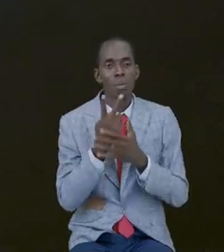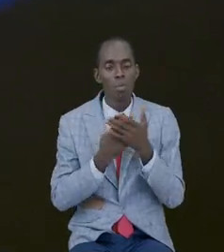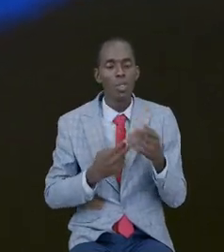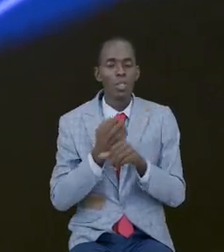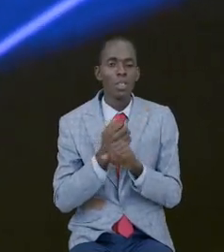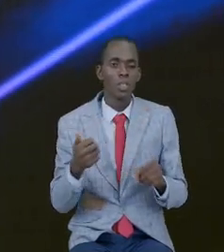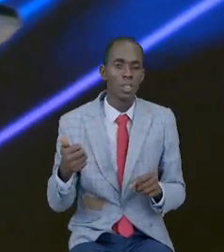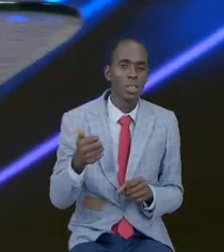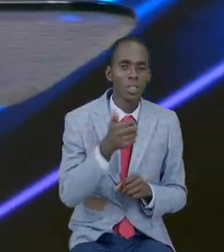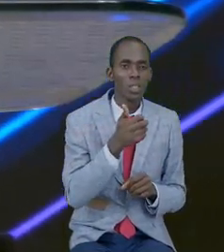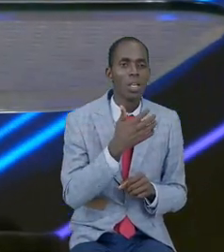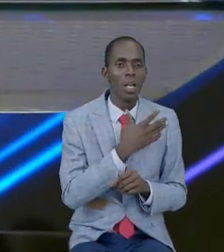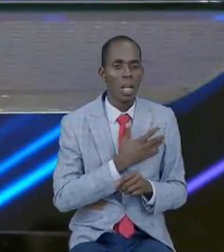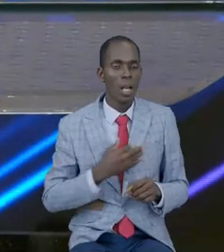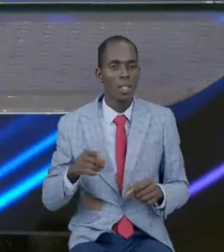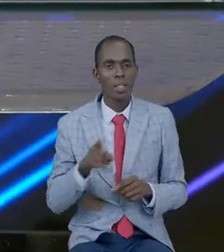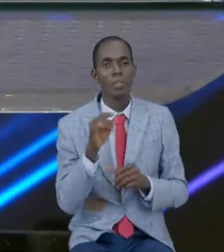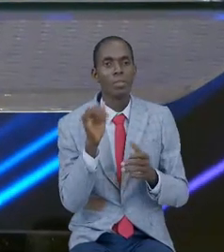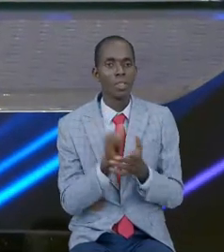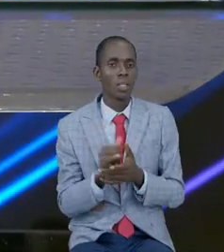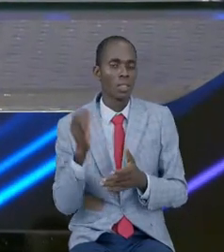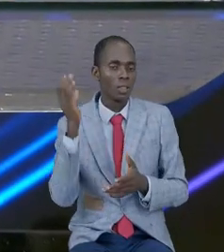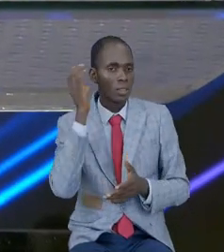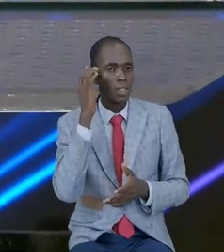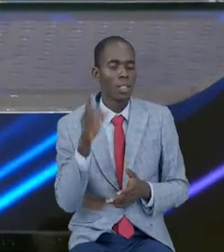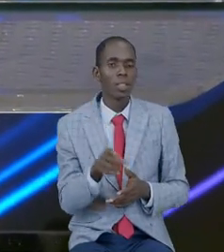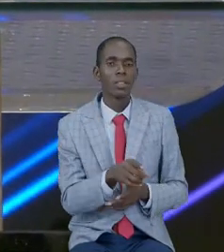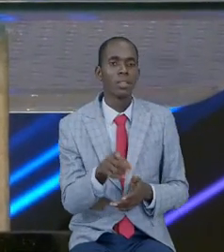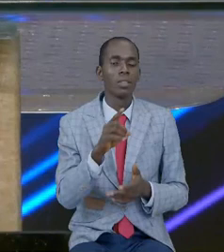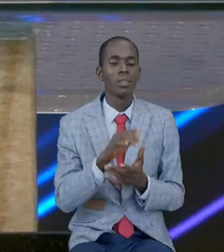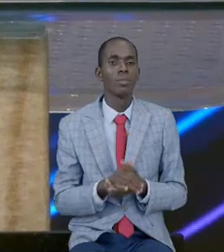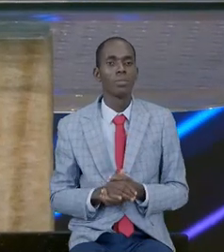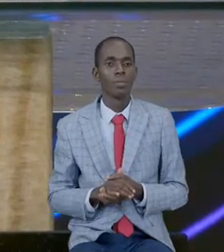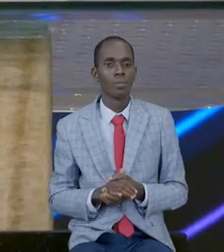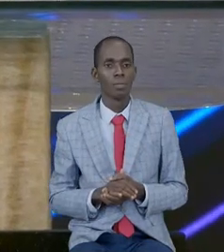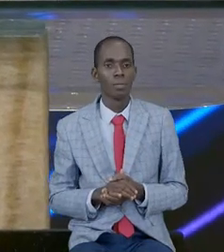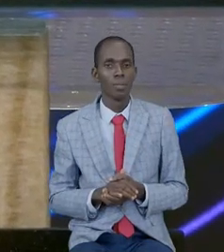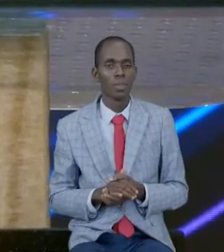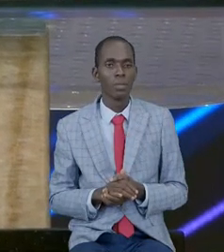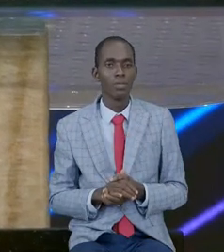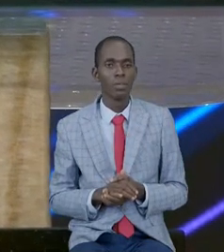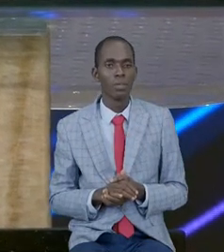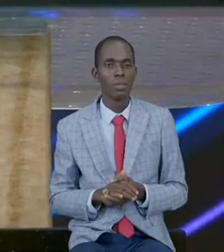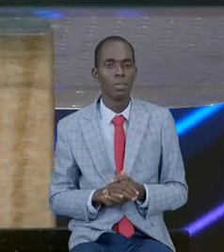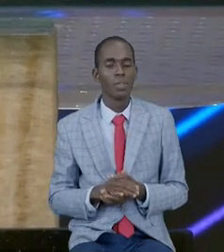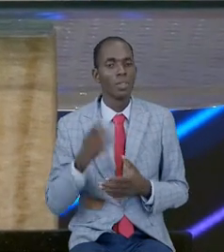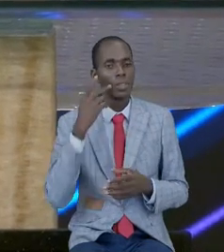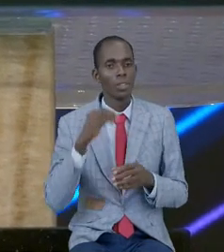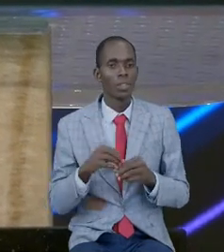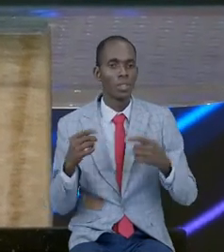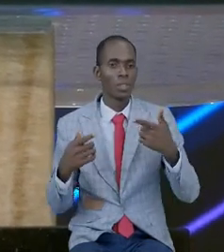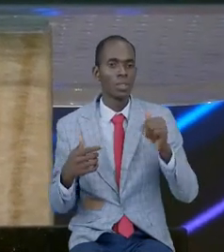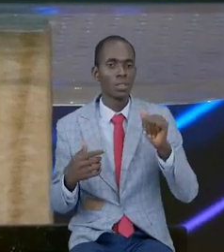myself and them that hear thee look at galatians